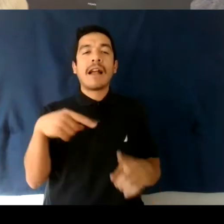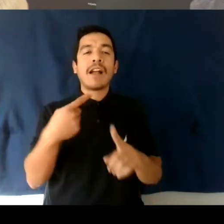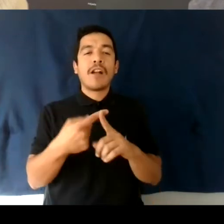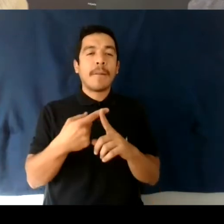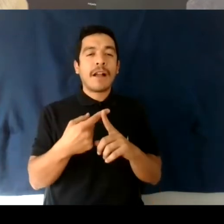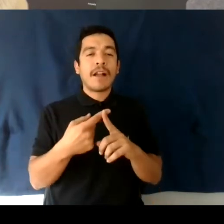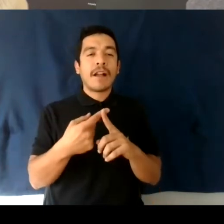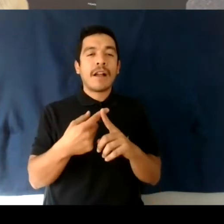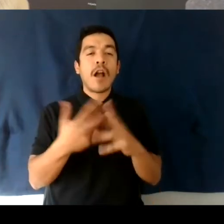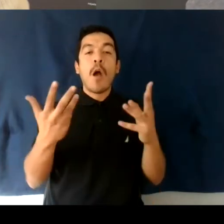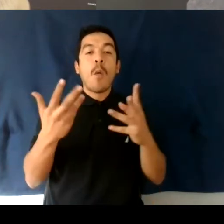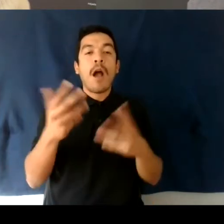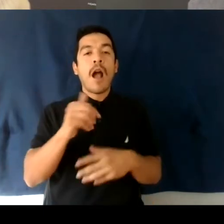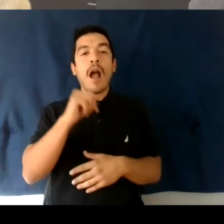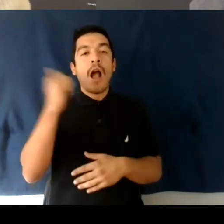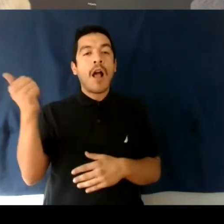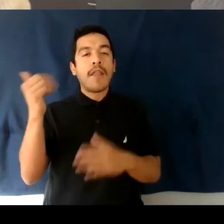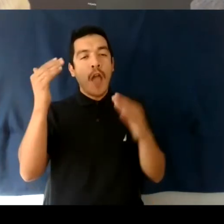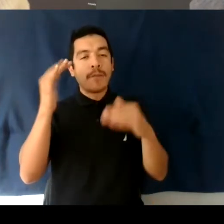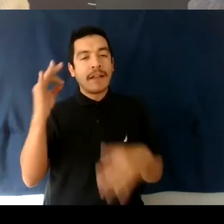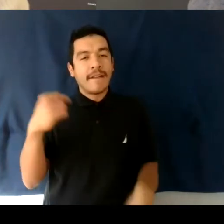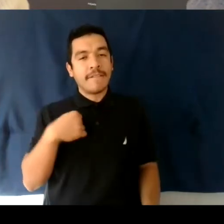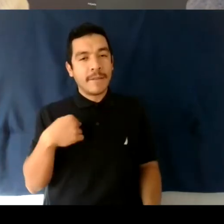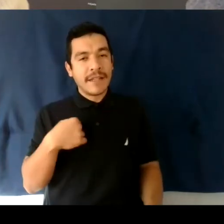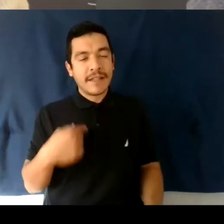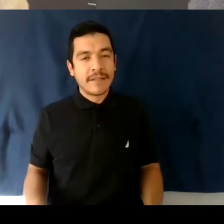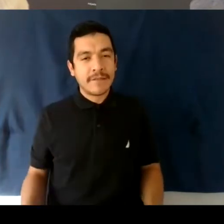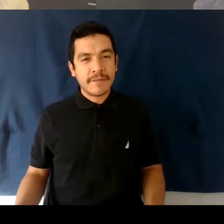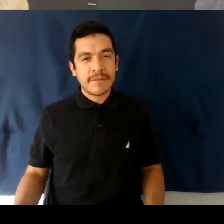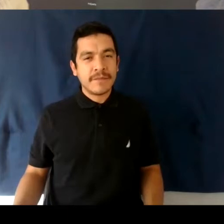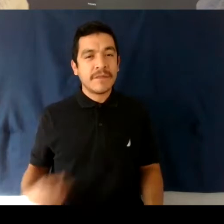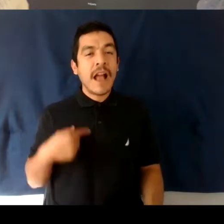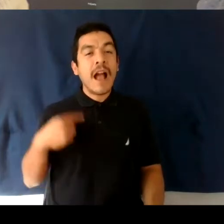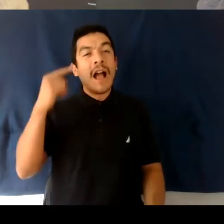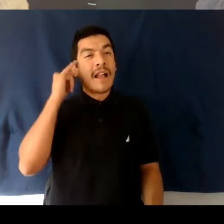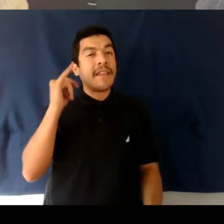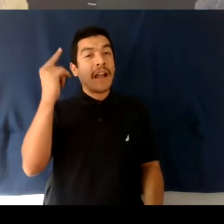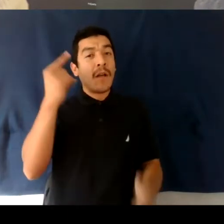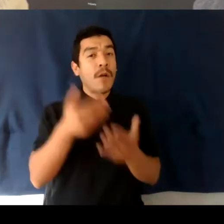um what others expect of me. I think that Mhm. was one